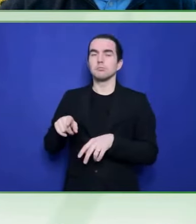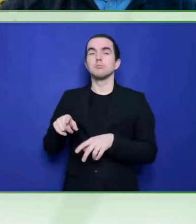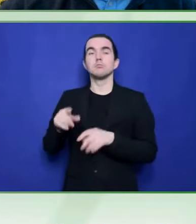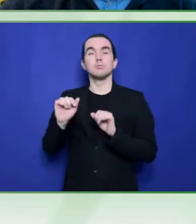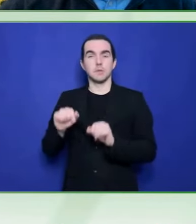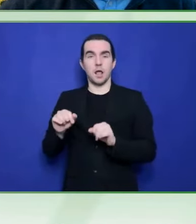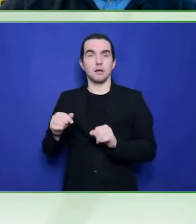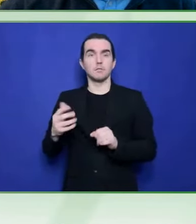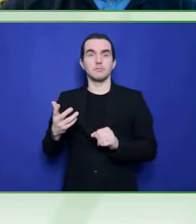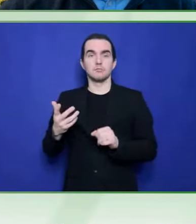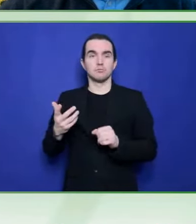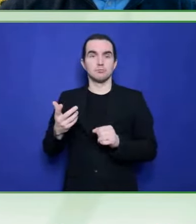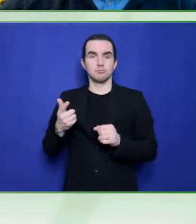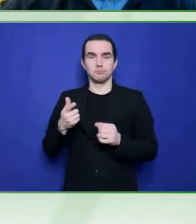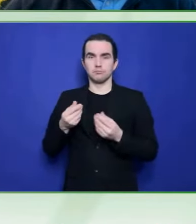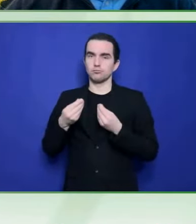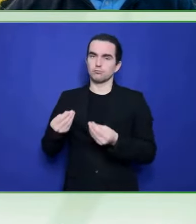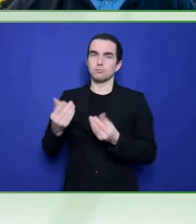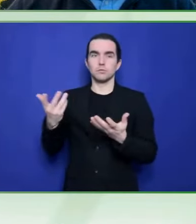Next slide, please.